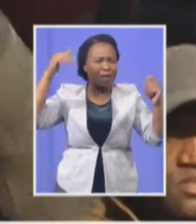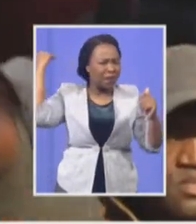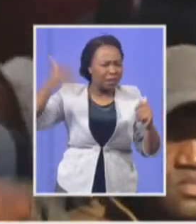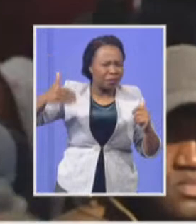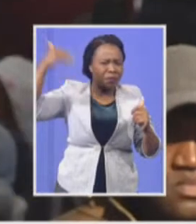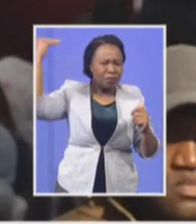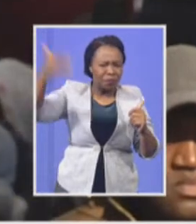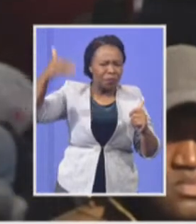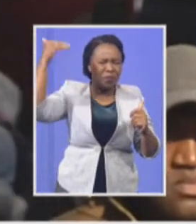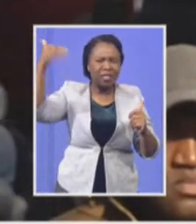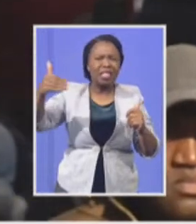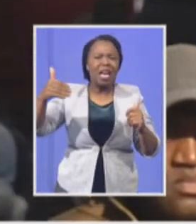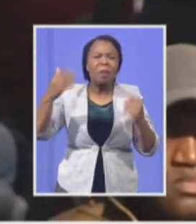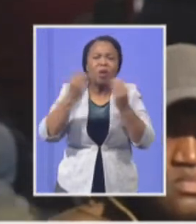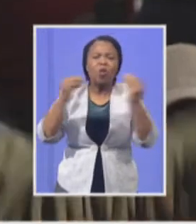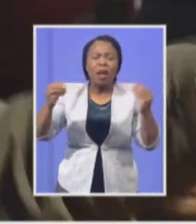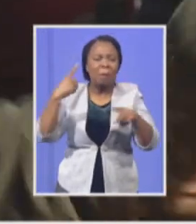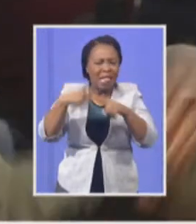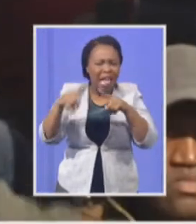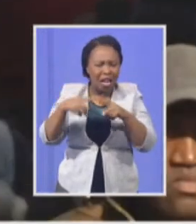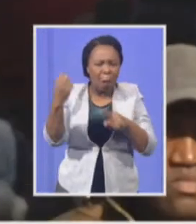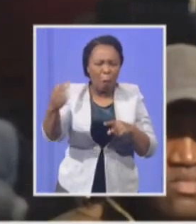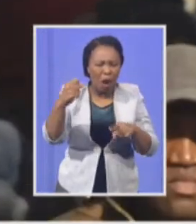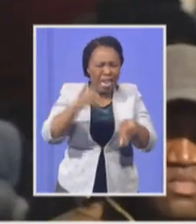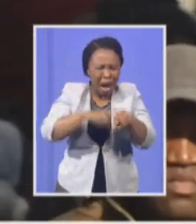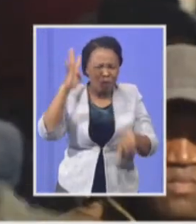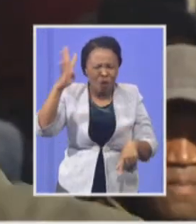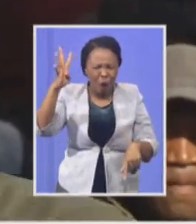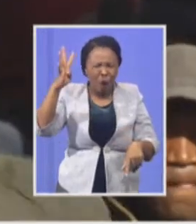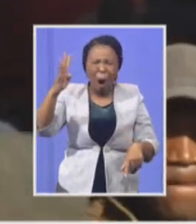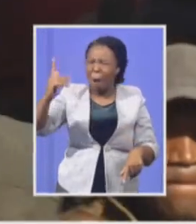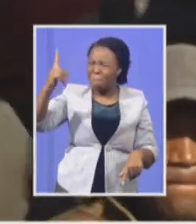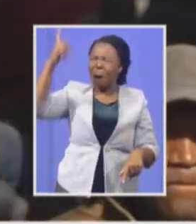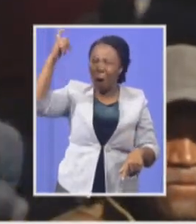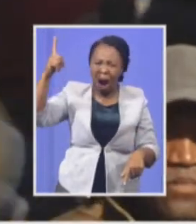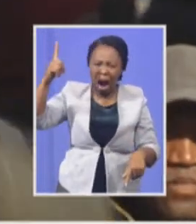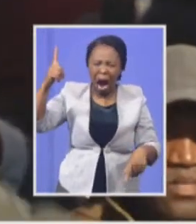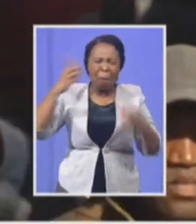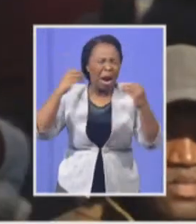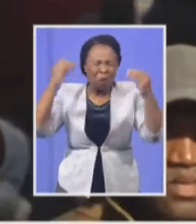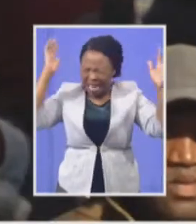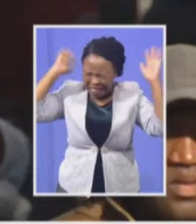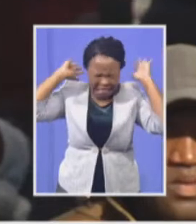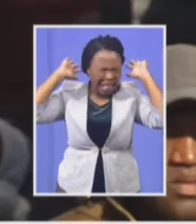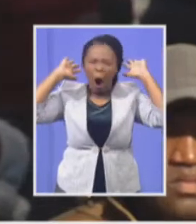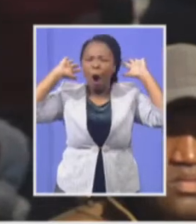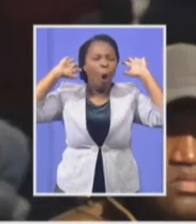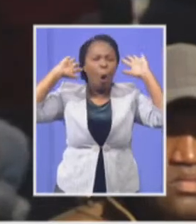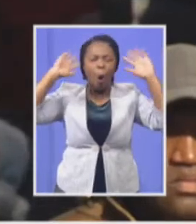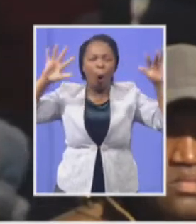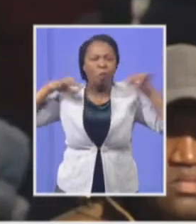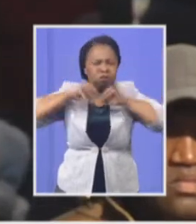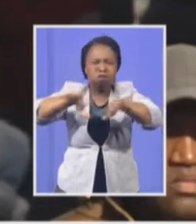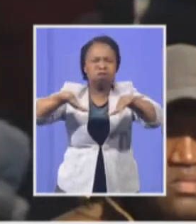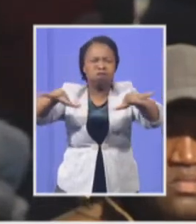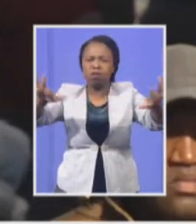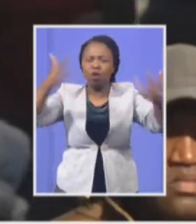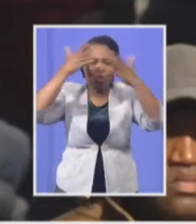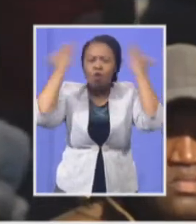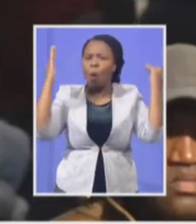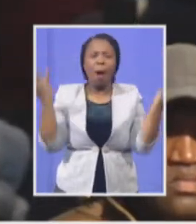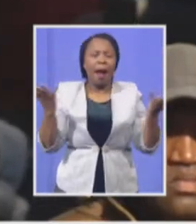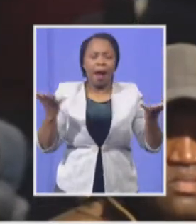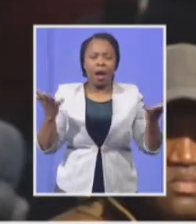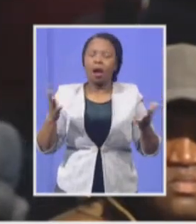ba bapala bolo mo ka 4 o'clock ka o last Thunya bana ba hlakane ditlo ba sa tsebe hore ba ya kae ntate Bheki